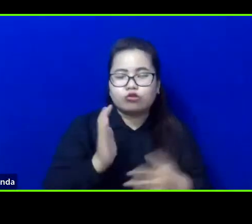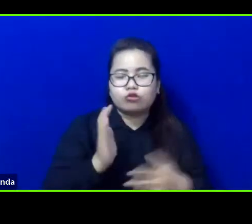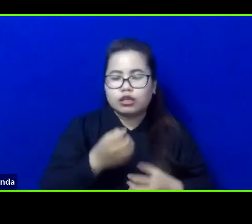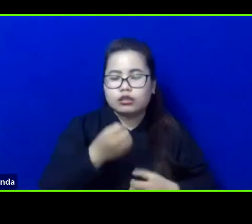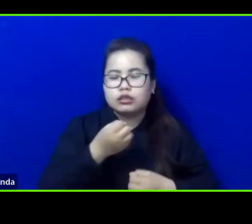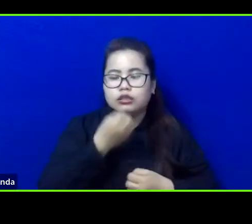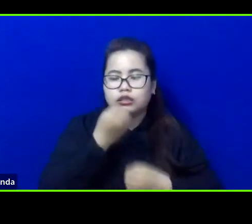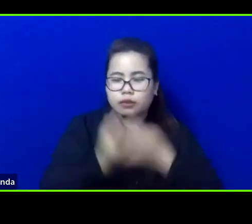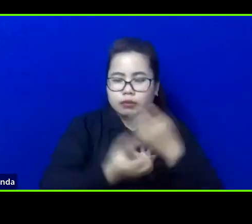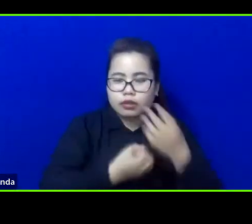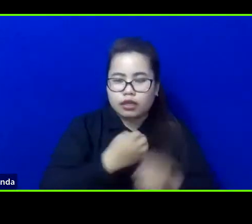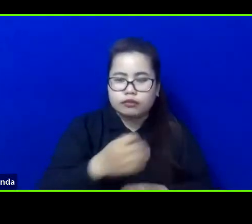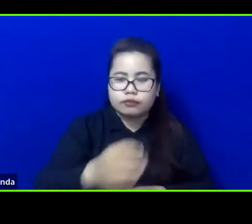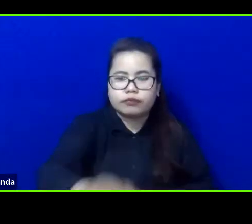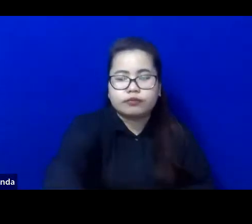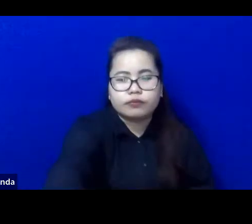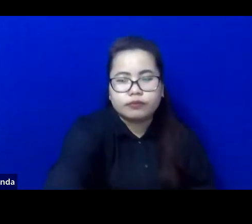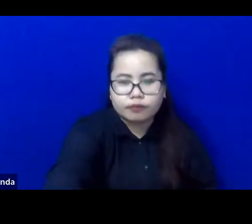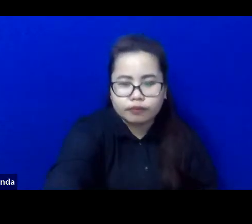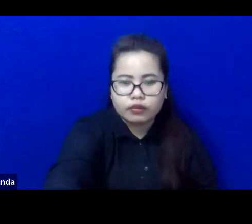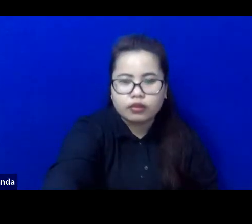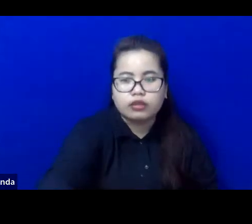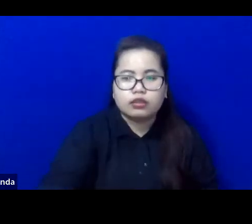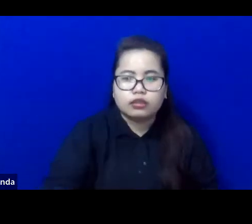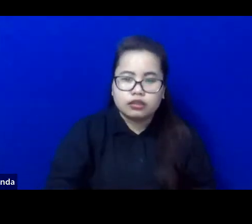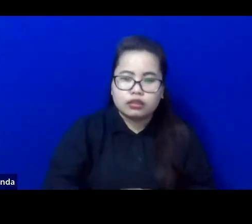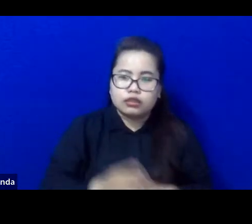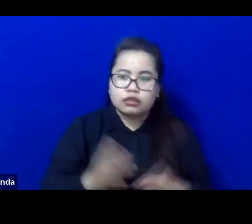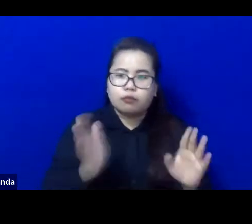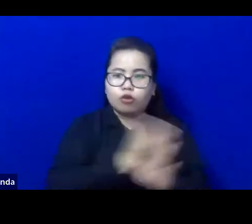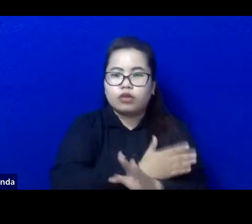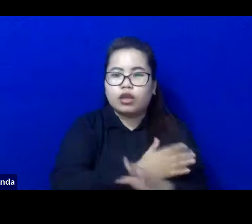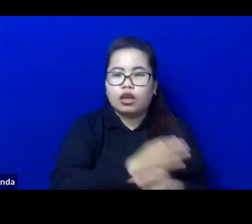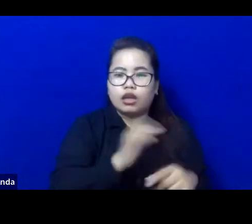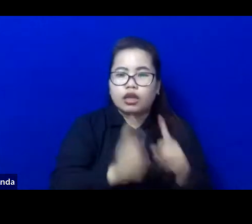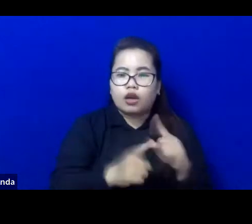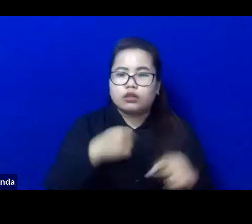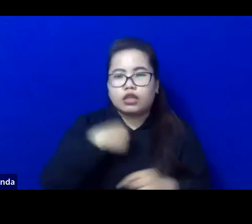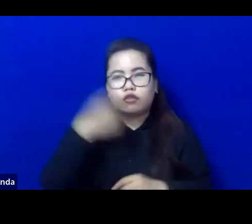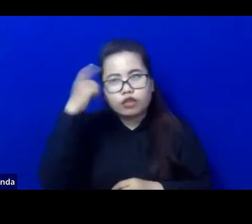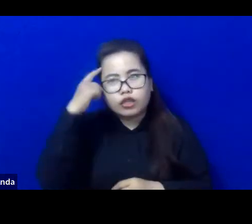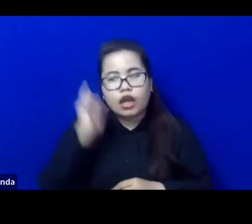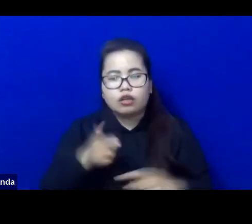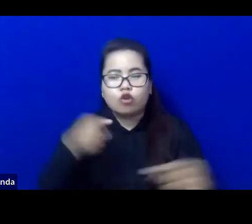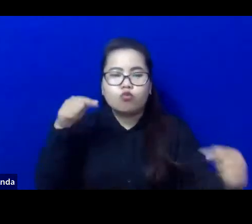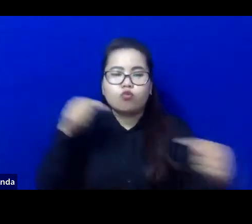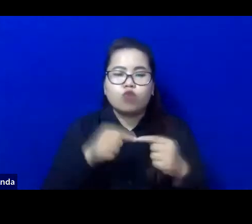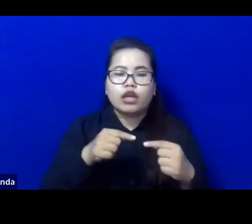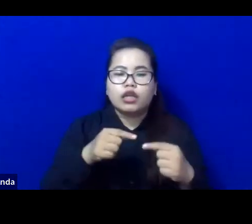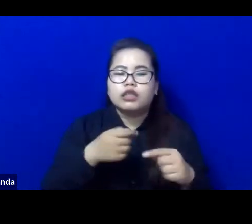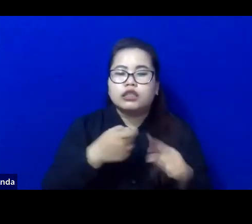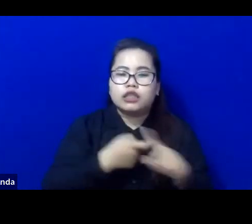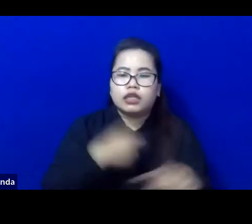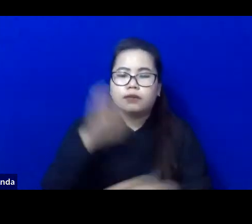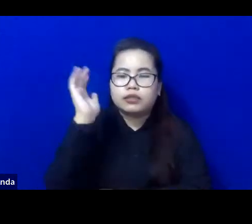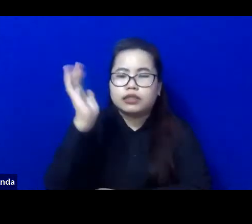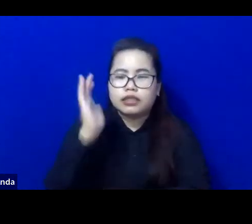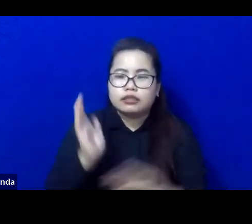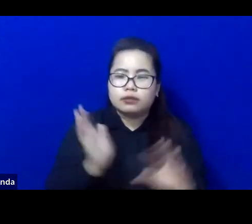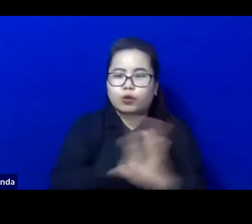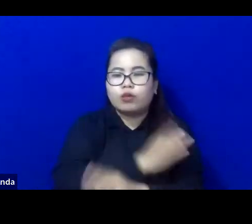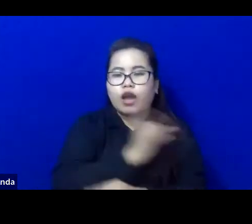I can see the link from both of your presentations. So I hope you don't mind to stay, and then we are going